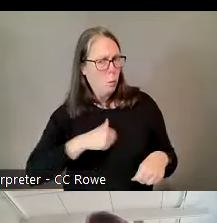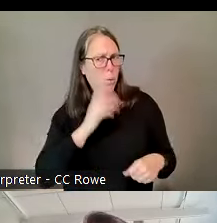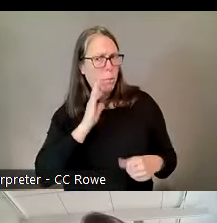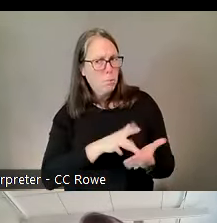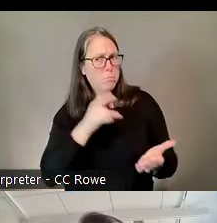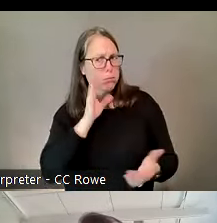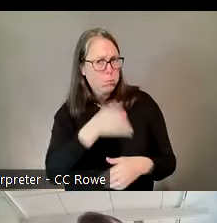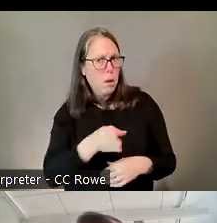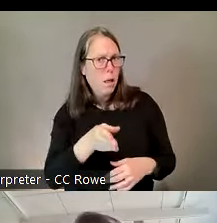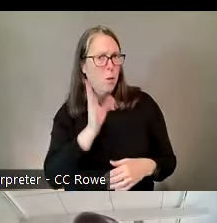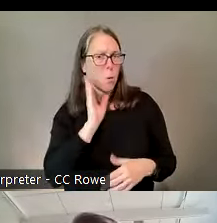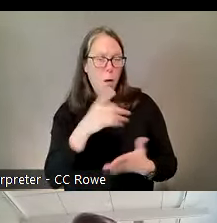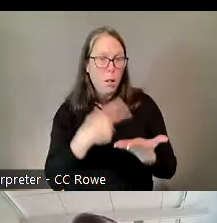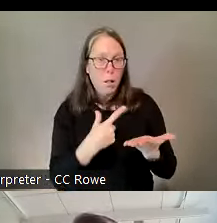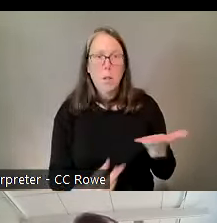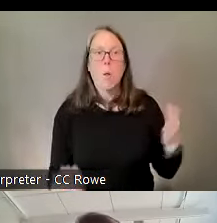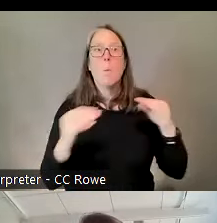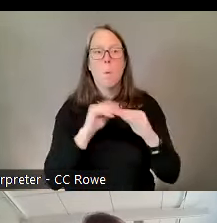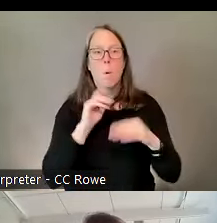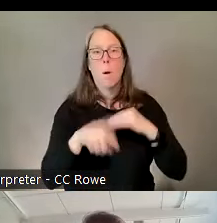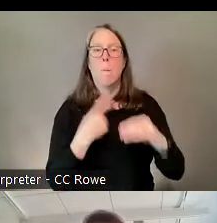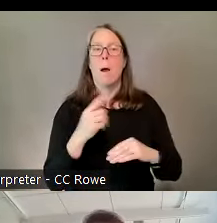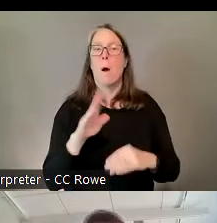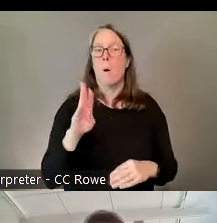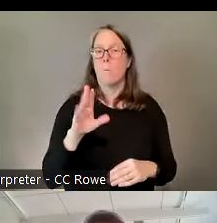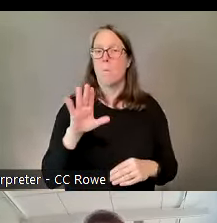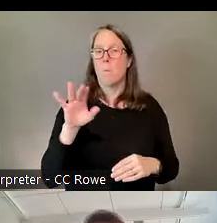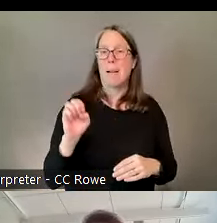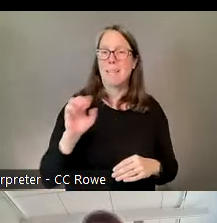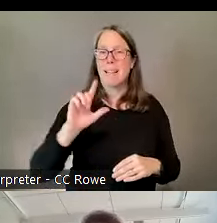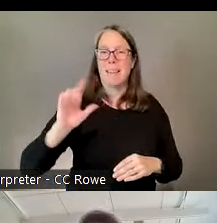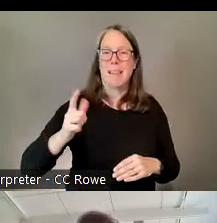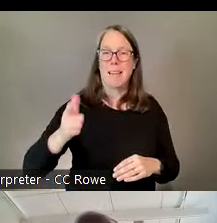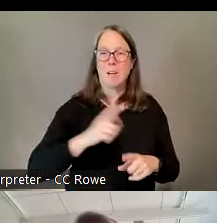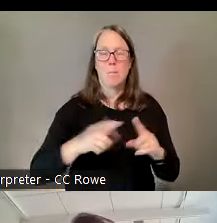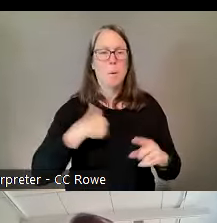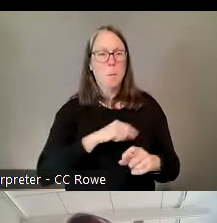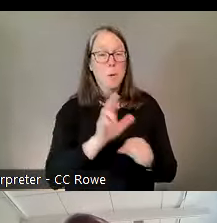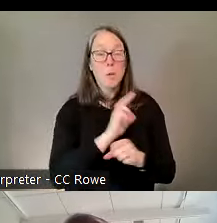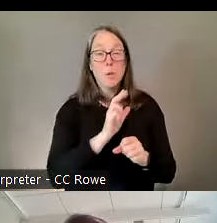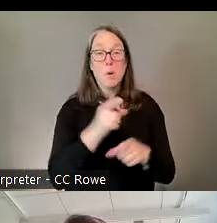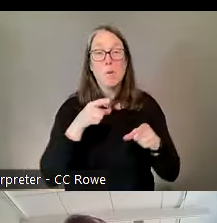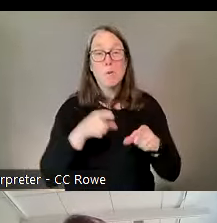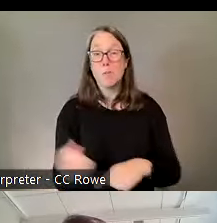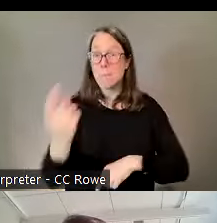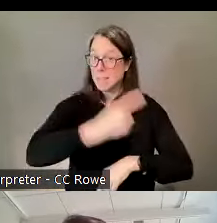we'll talk a little bit more about some of the big braces a little bit later. But we use them during the day